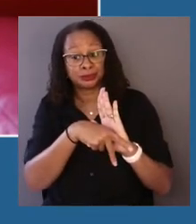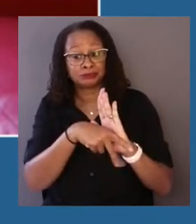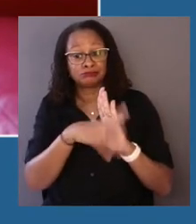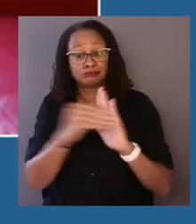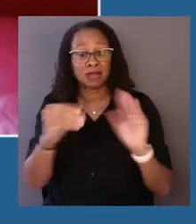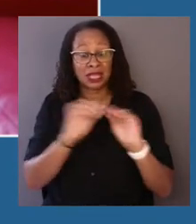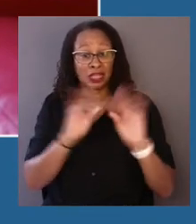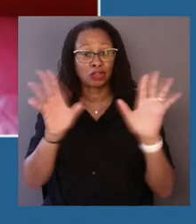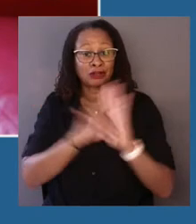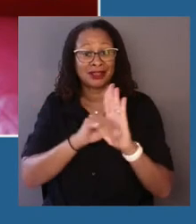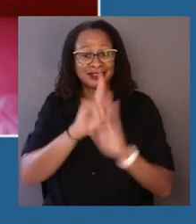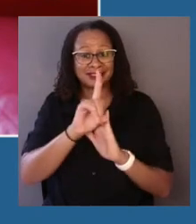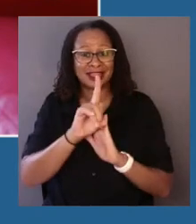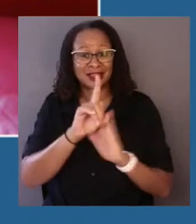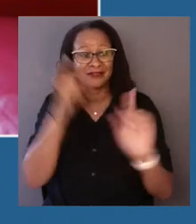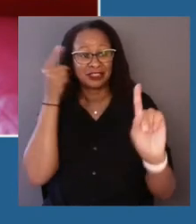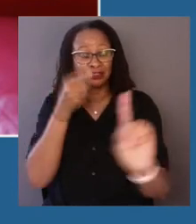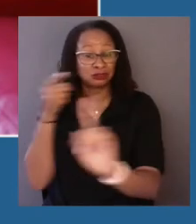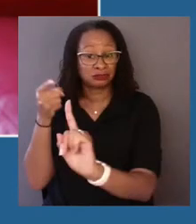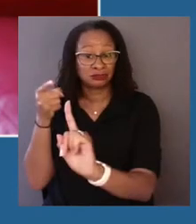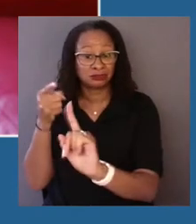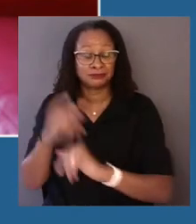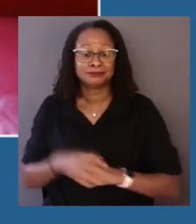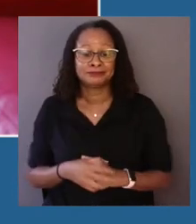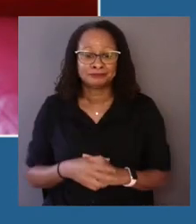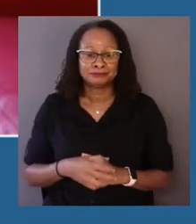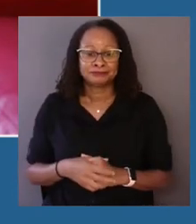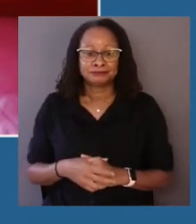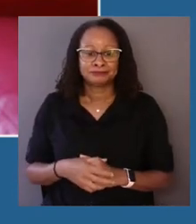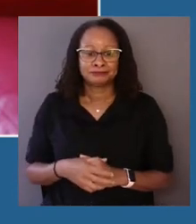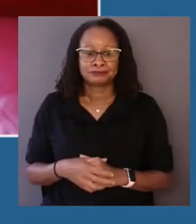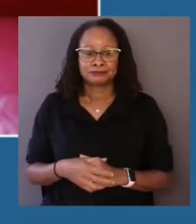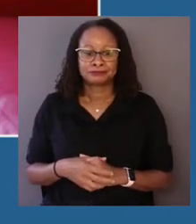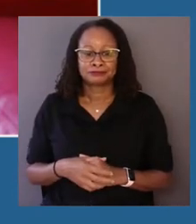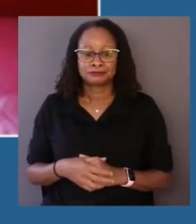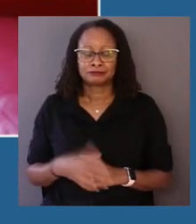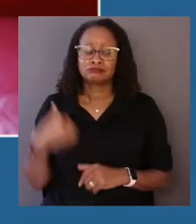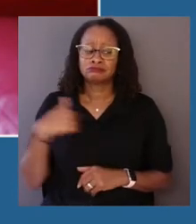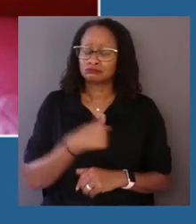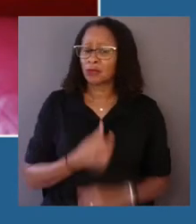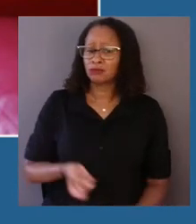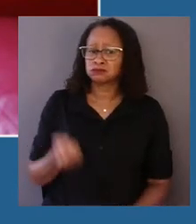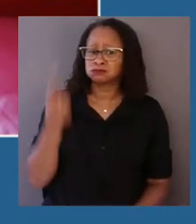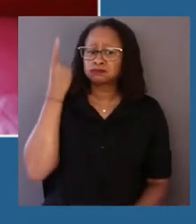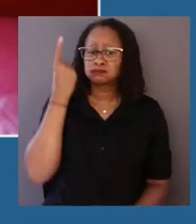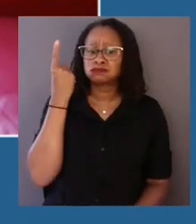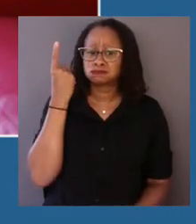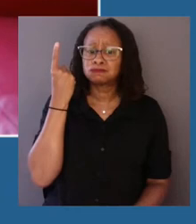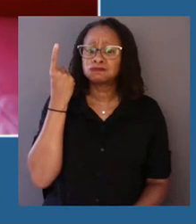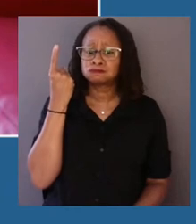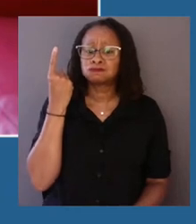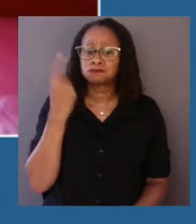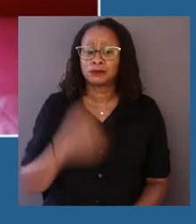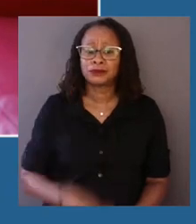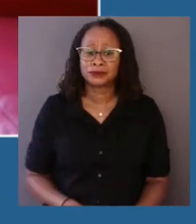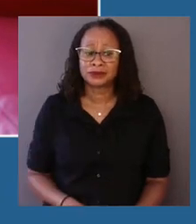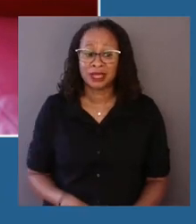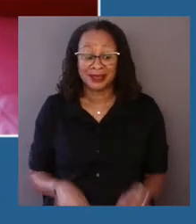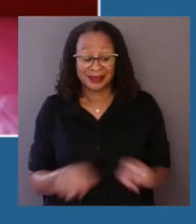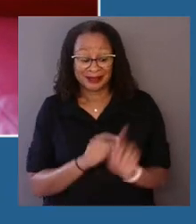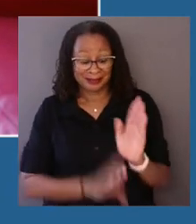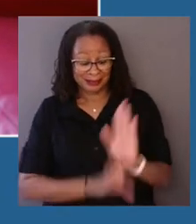identified objectives. And we understand that in developing